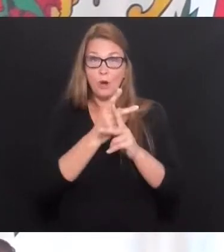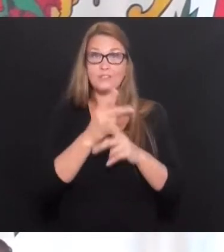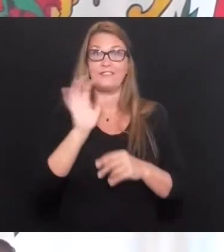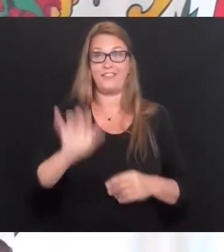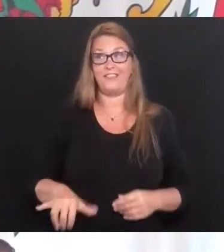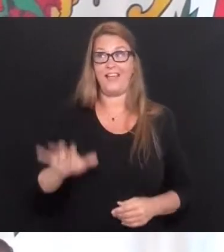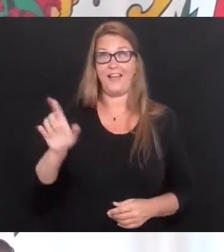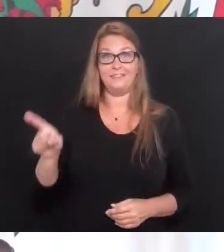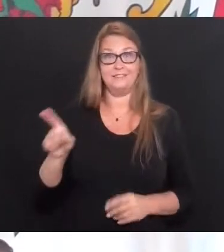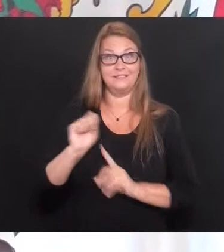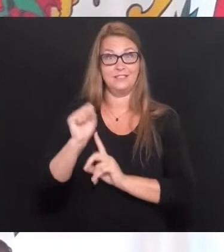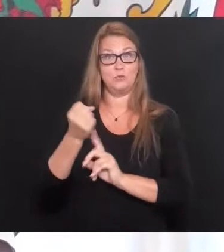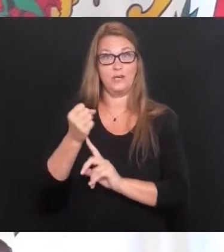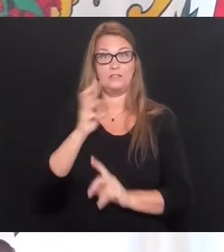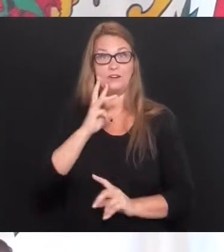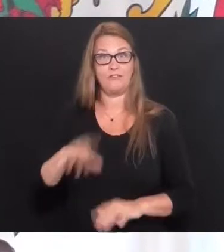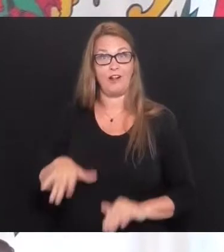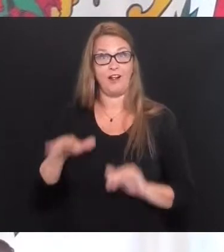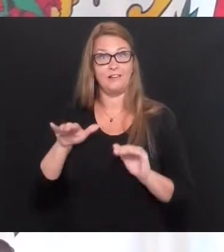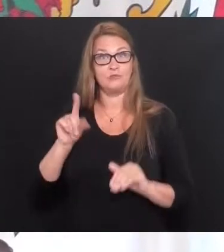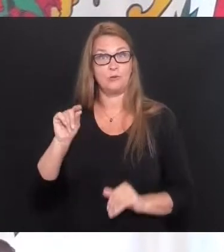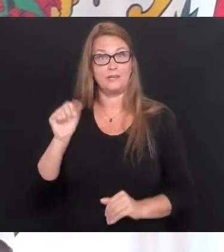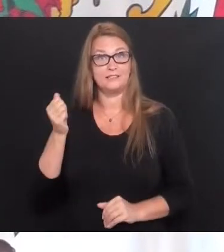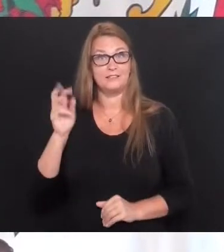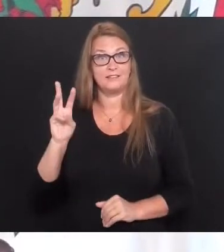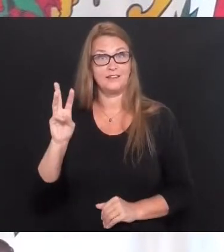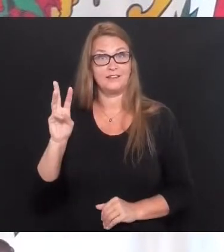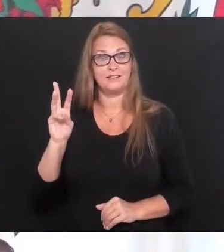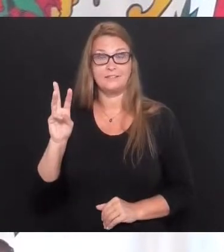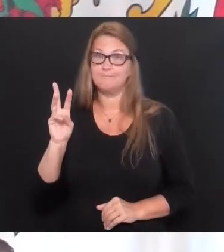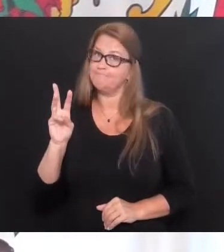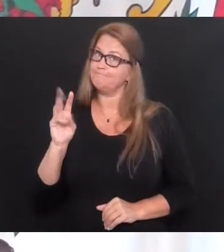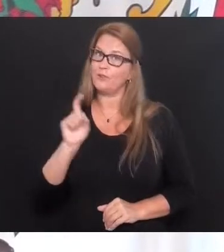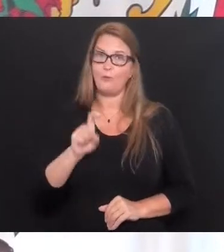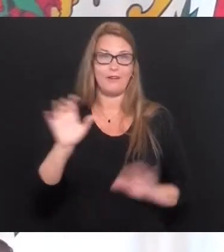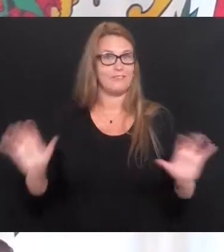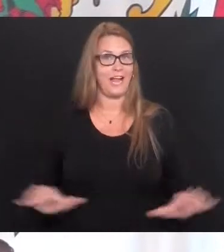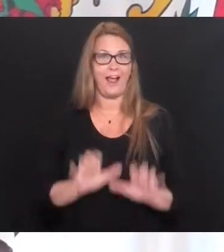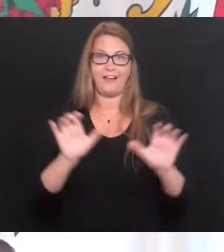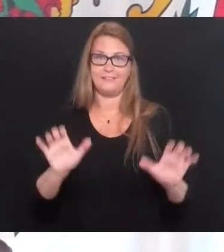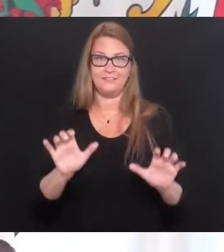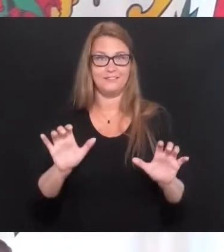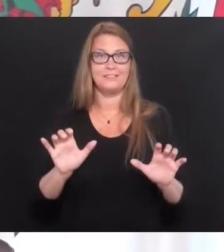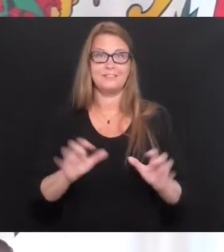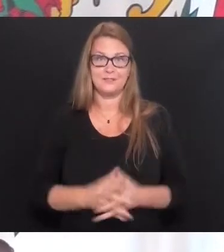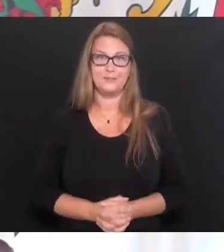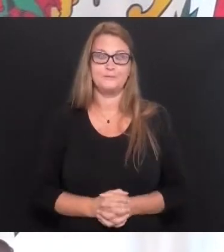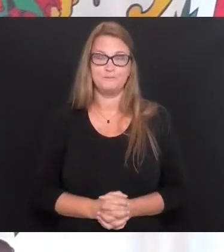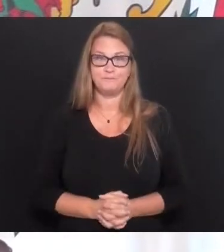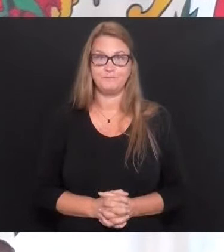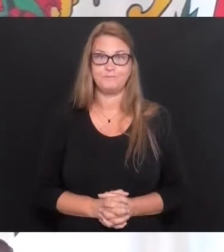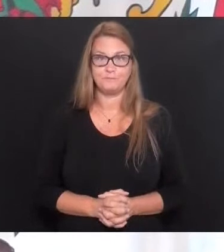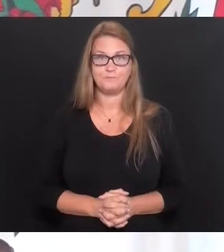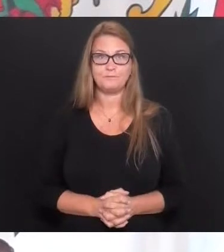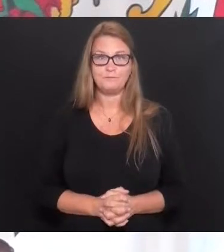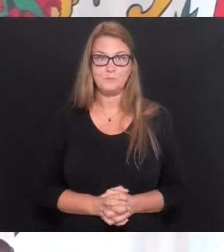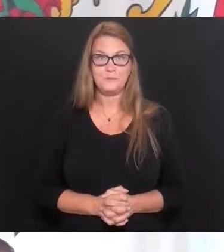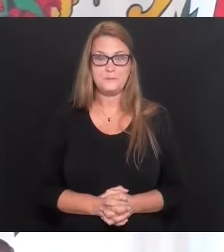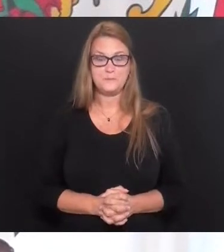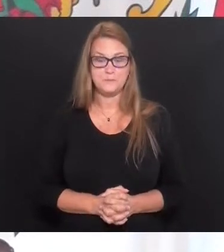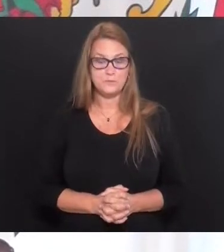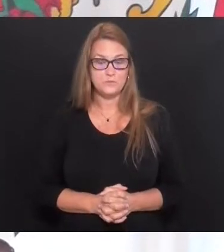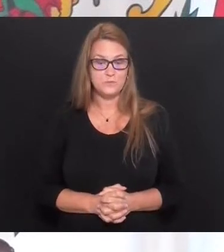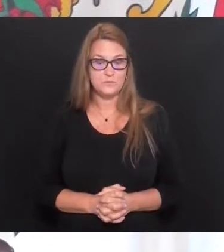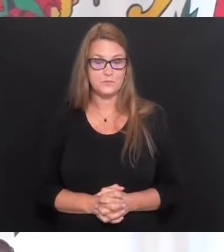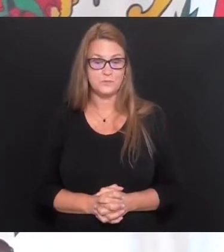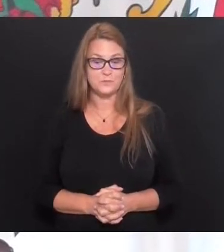We got to act. We got to act. That's all there is to it. Listen, the last thing I'd